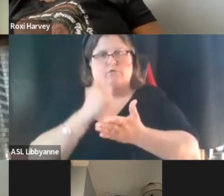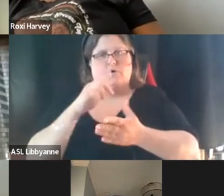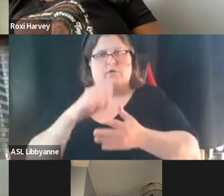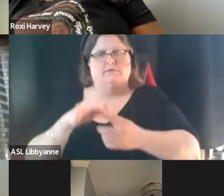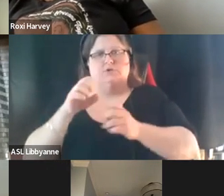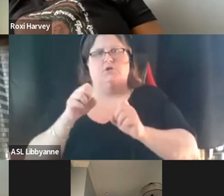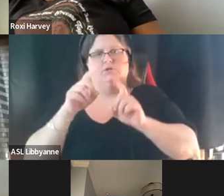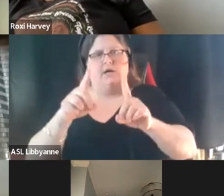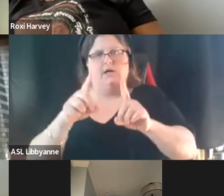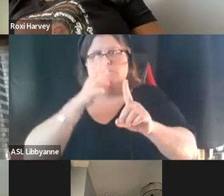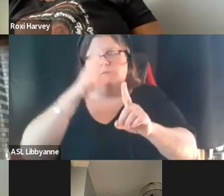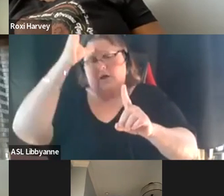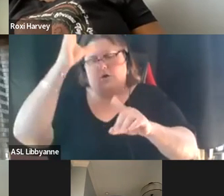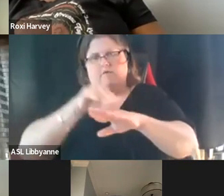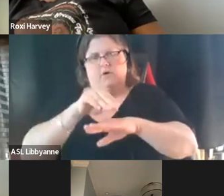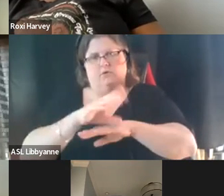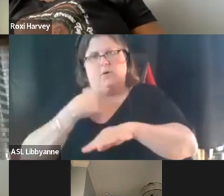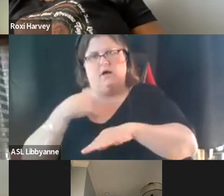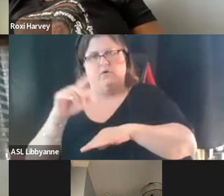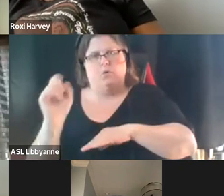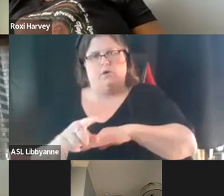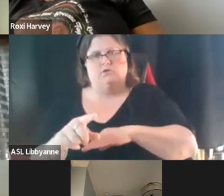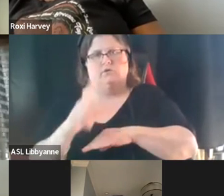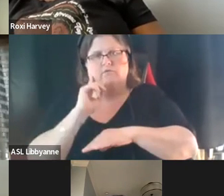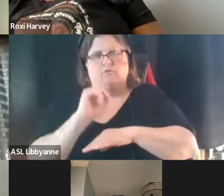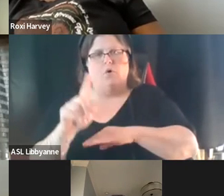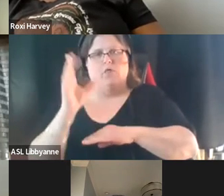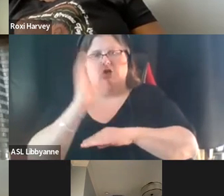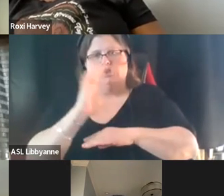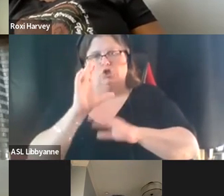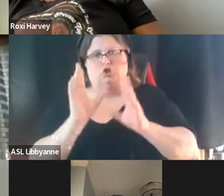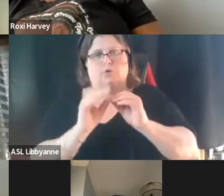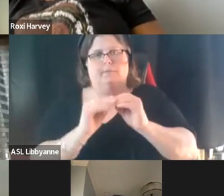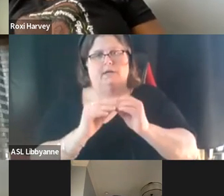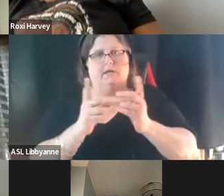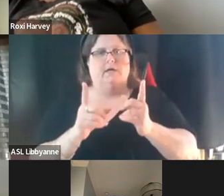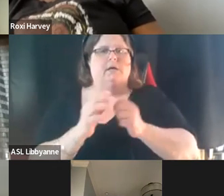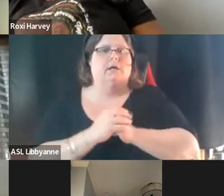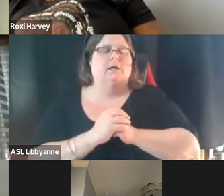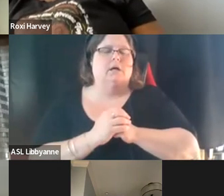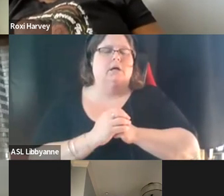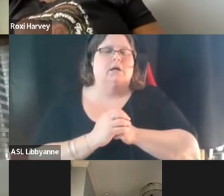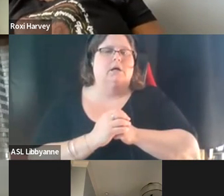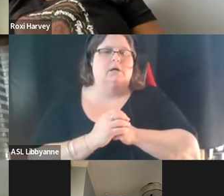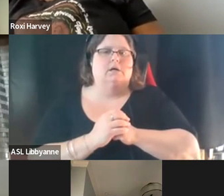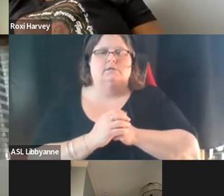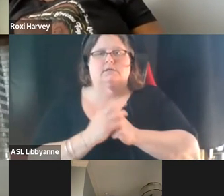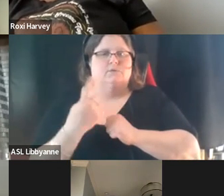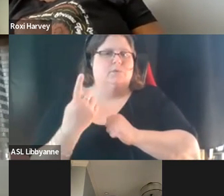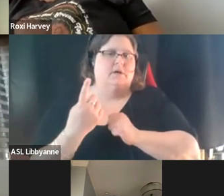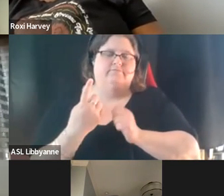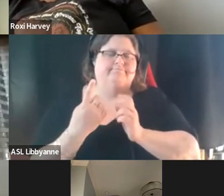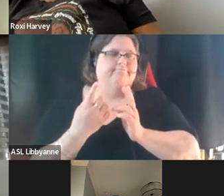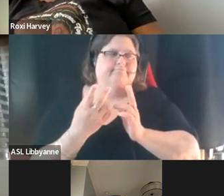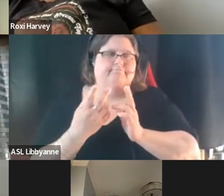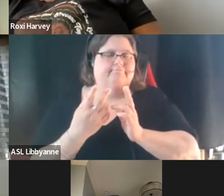Council. I have a question for the search committee, kind of on a mechanical question that will lead